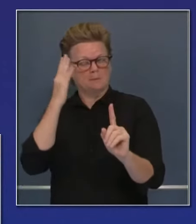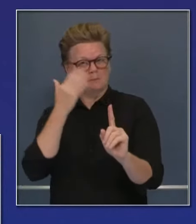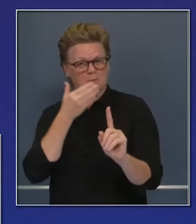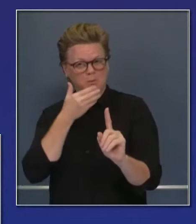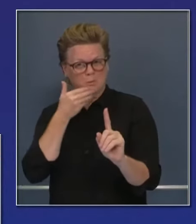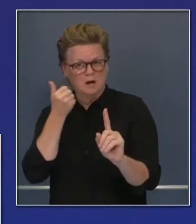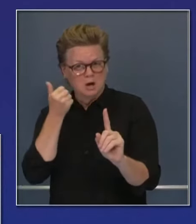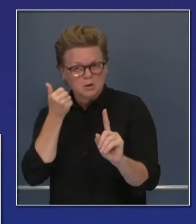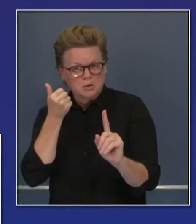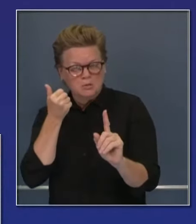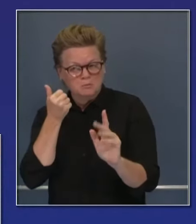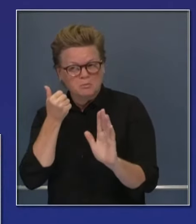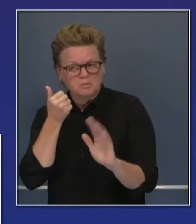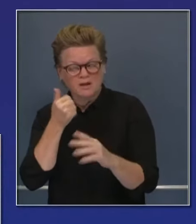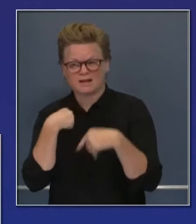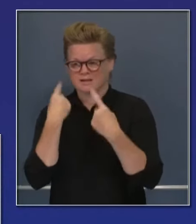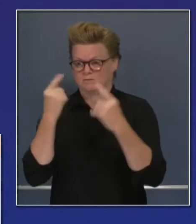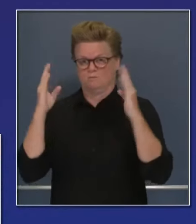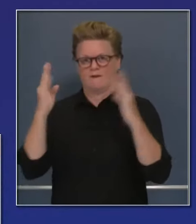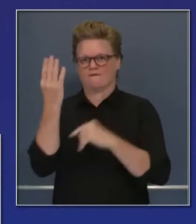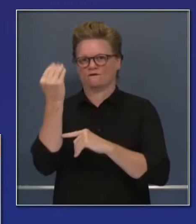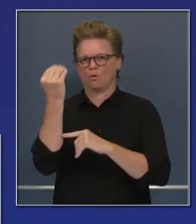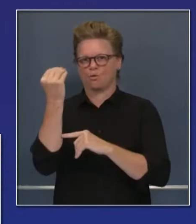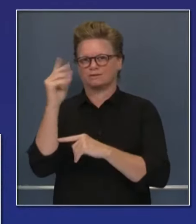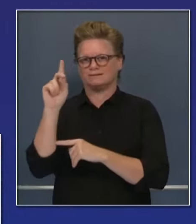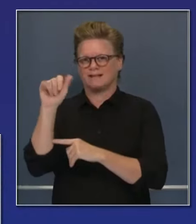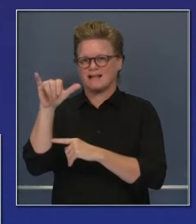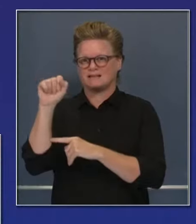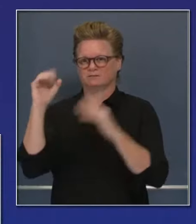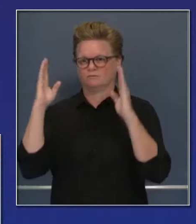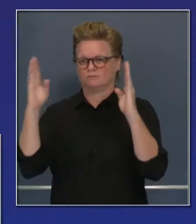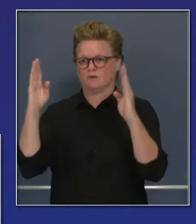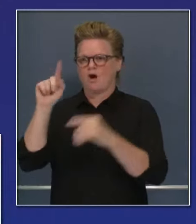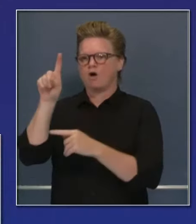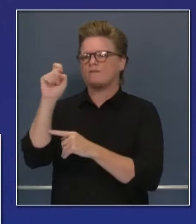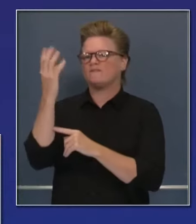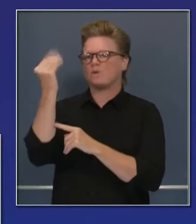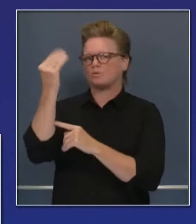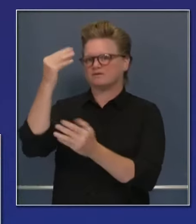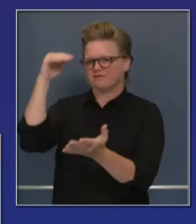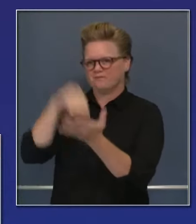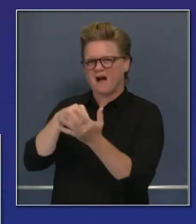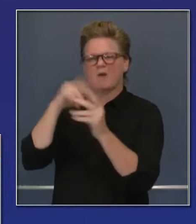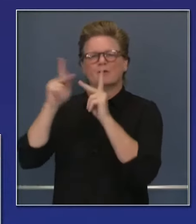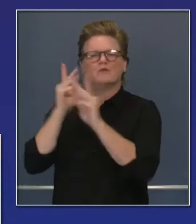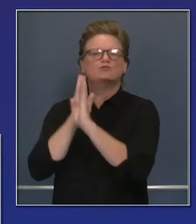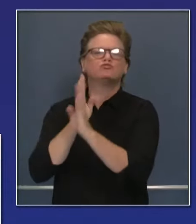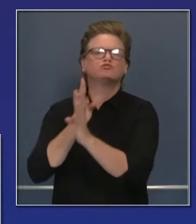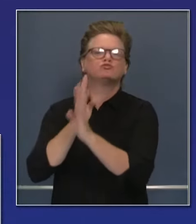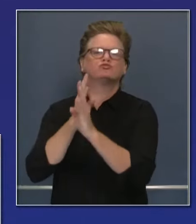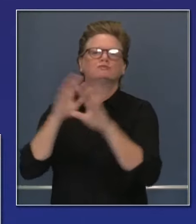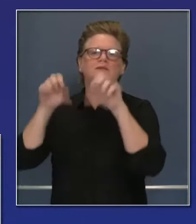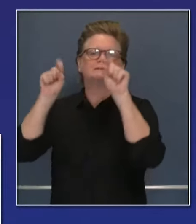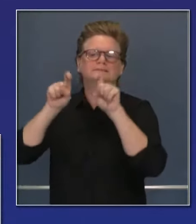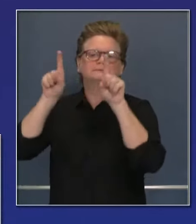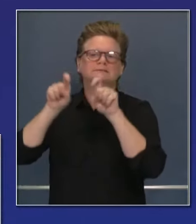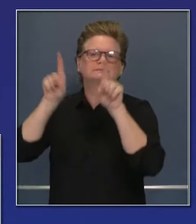last 14-day period, we've averaged just shy of 114,000 tests over the last tests per day,